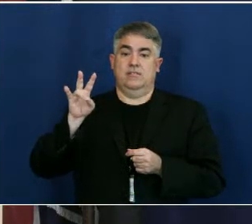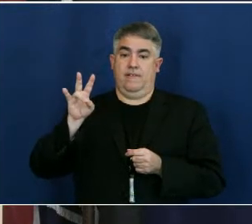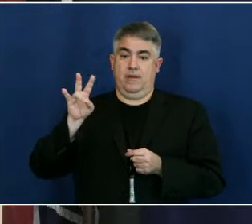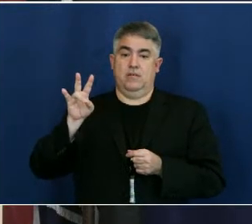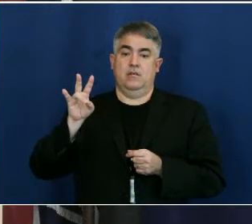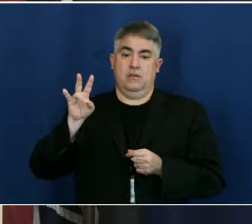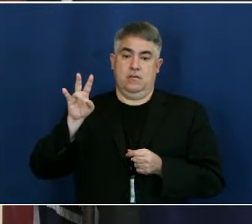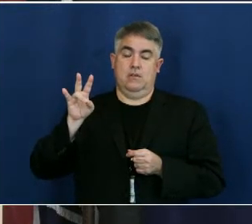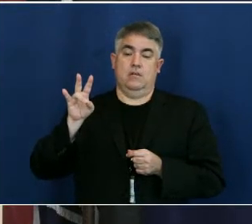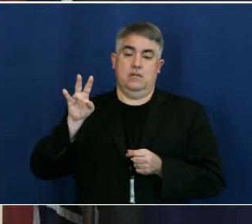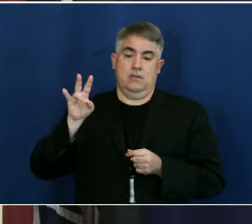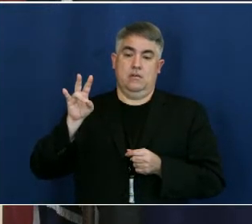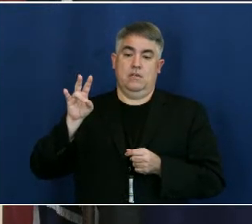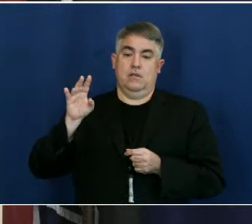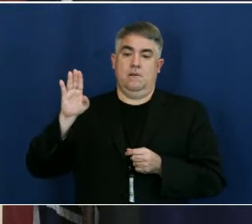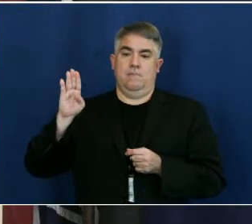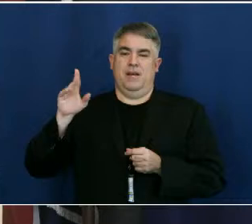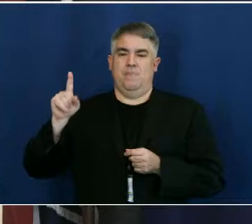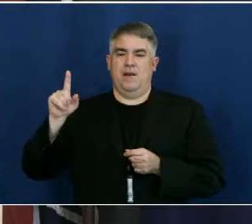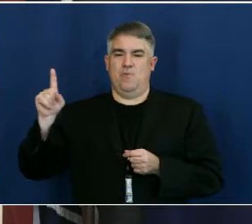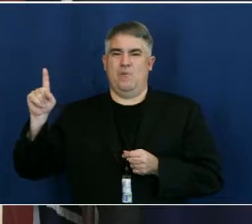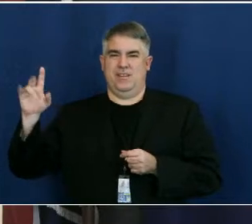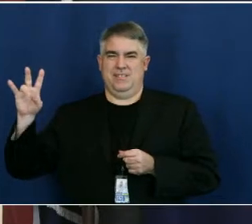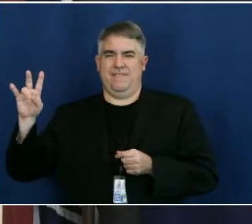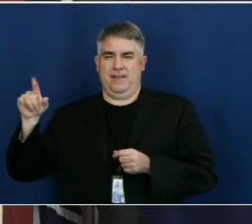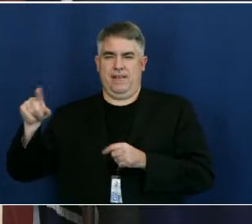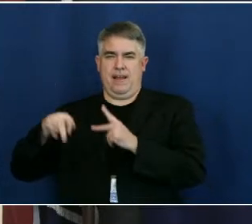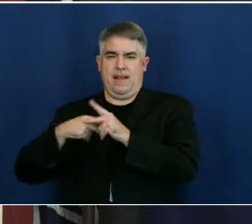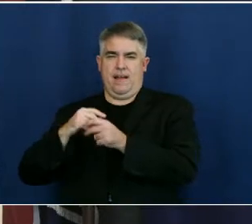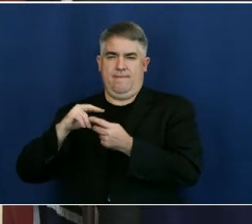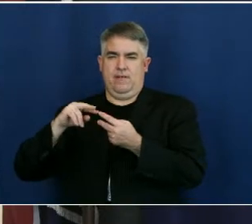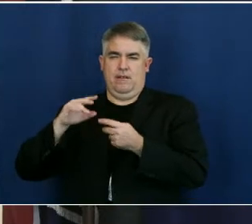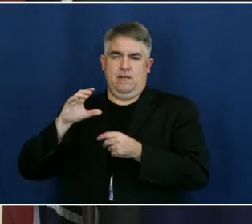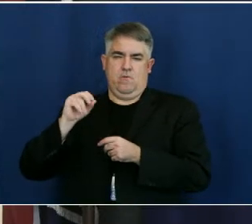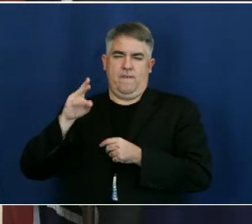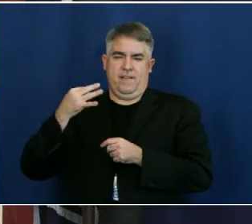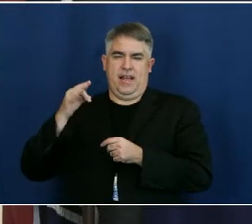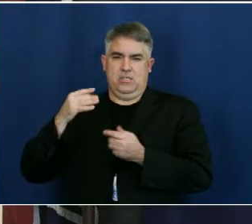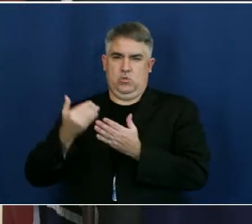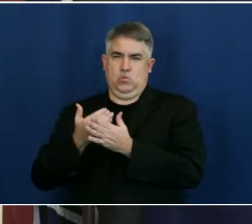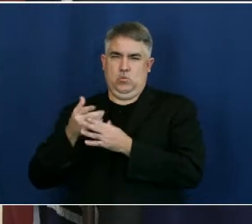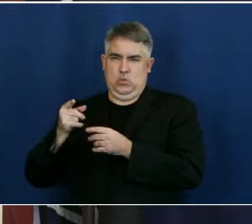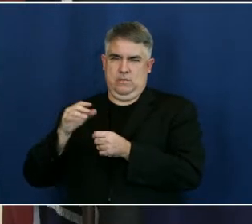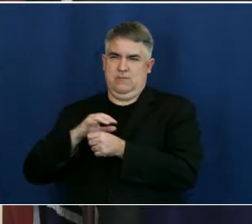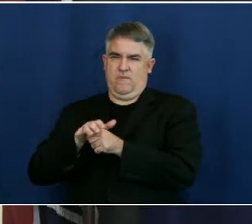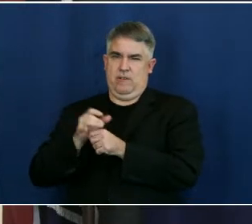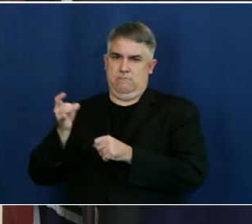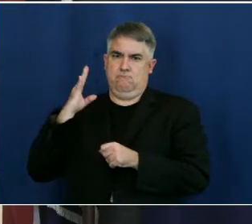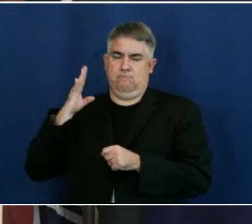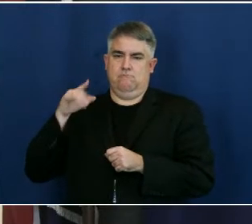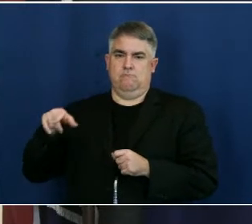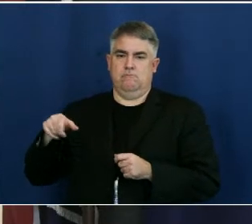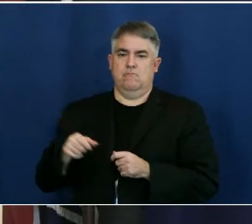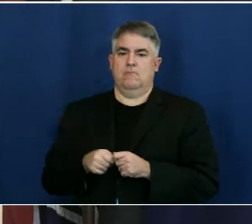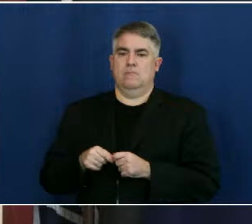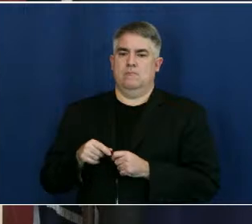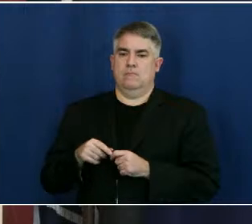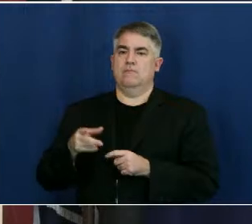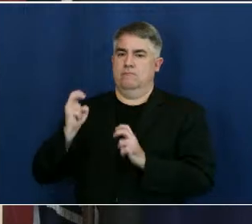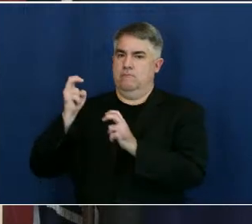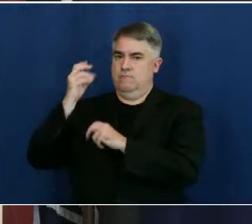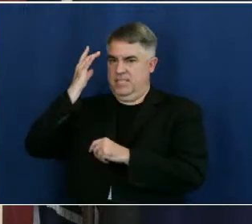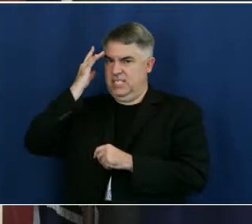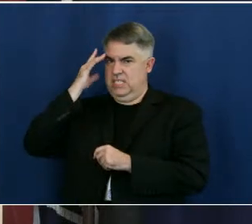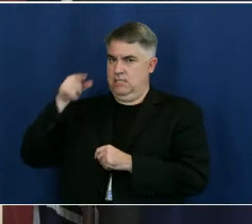confirmed B117 cases, that's otherwise known as the UK variant. Those are confirmed cases and represent